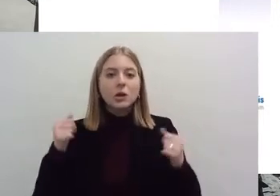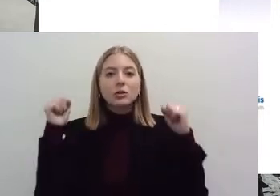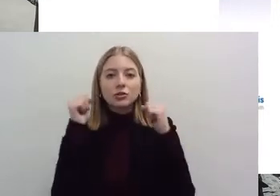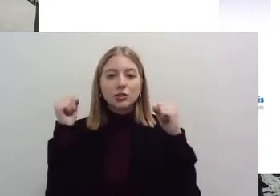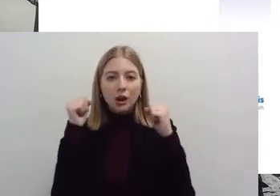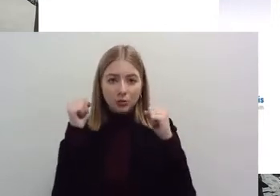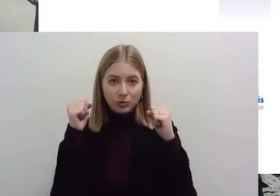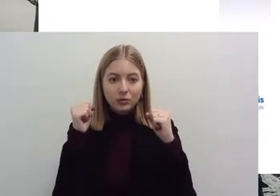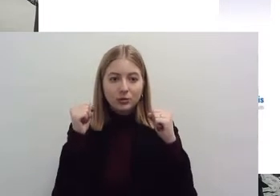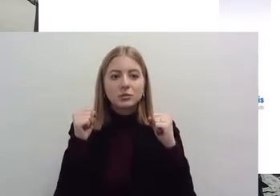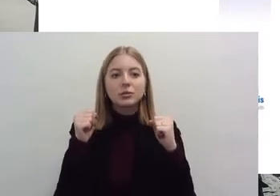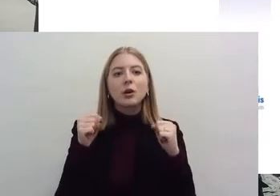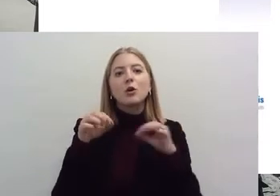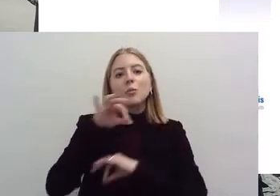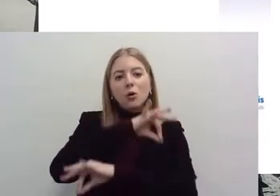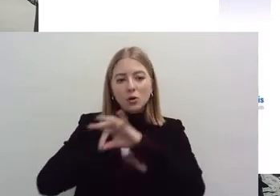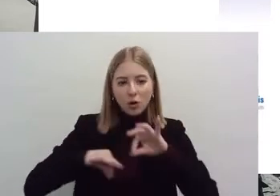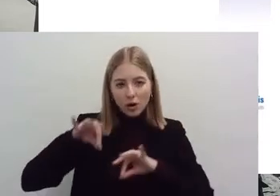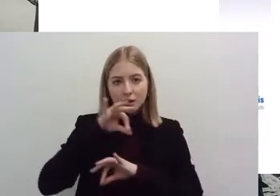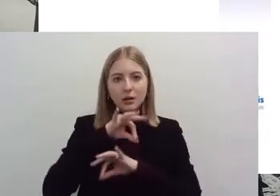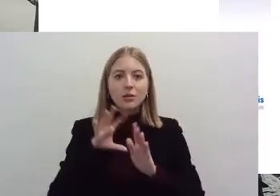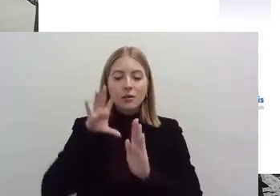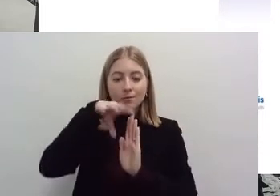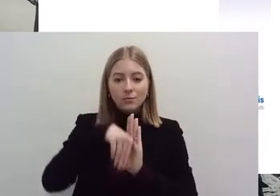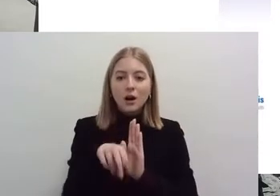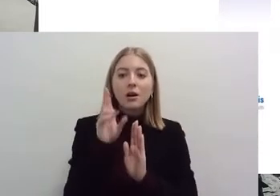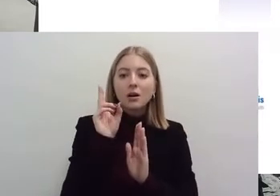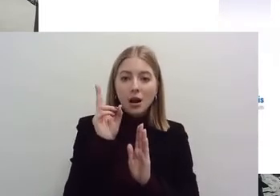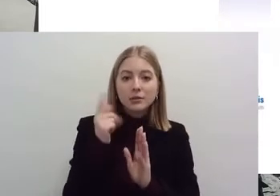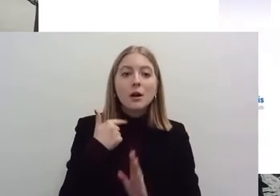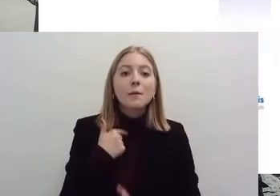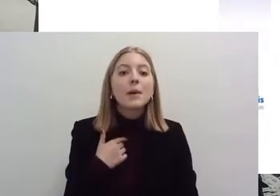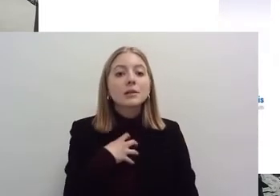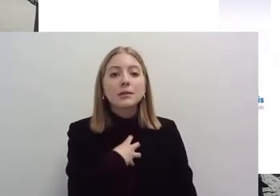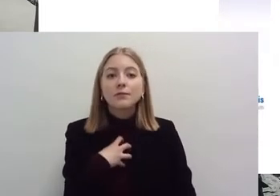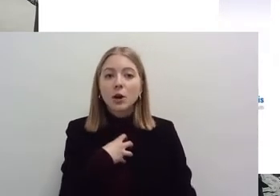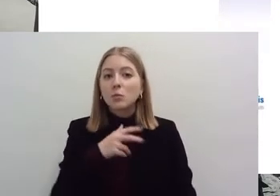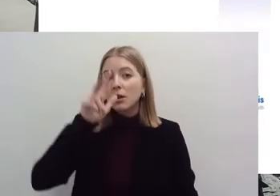early years. This is a project that was